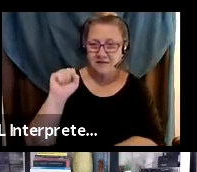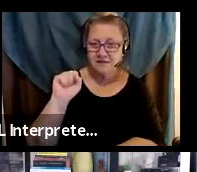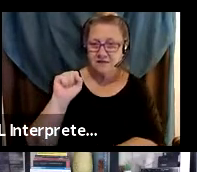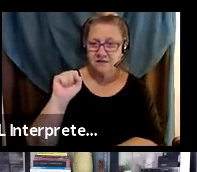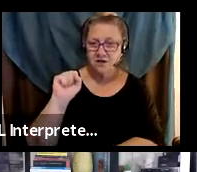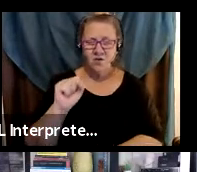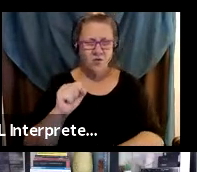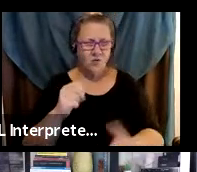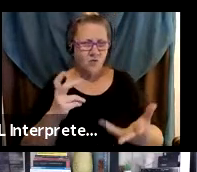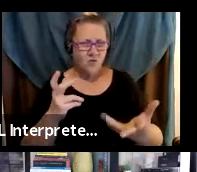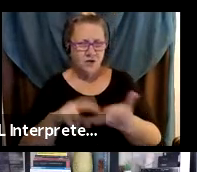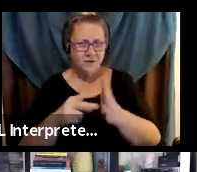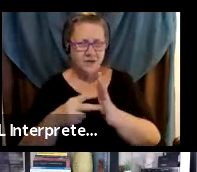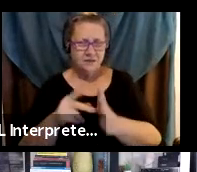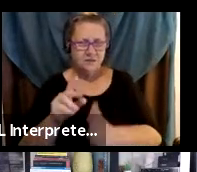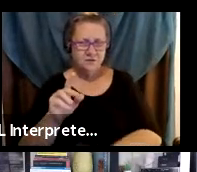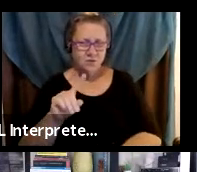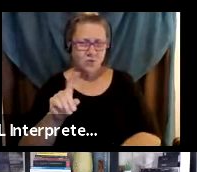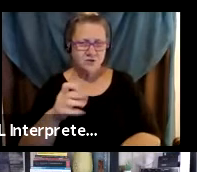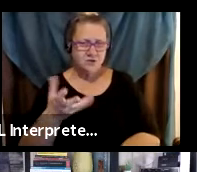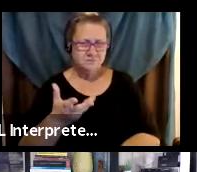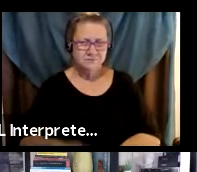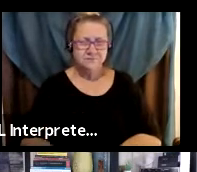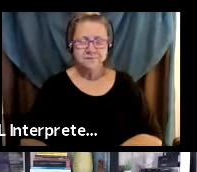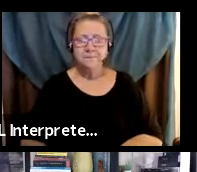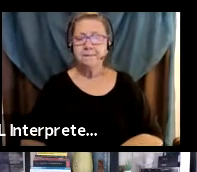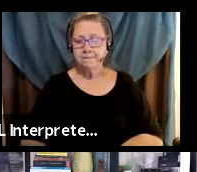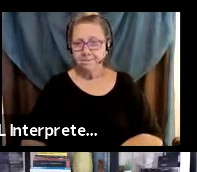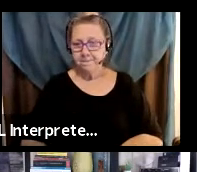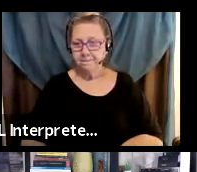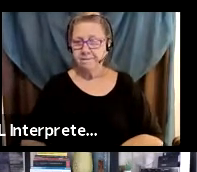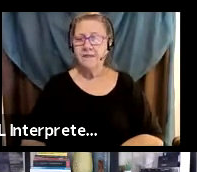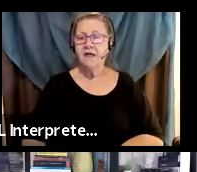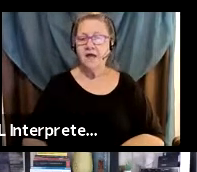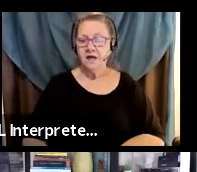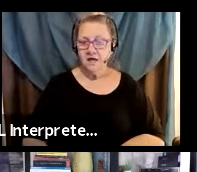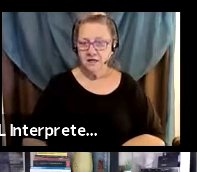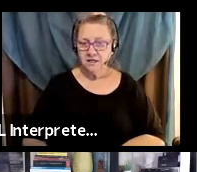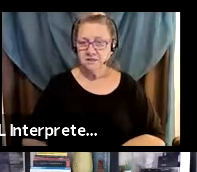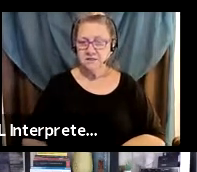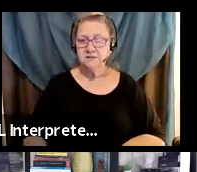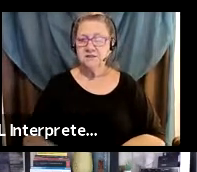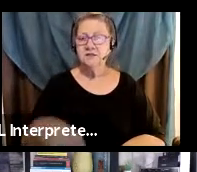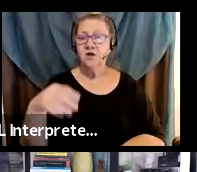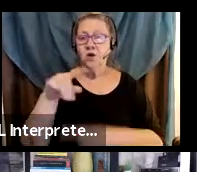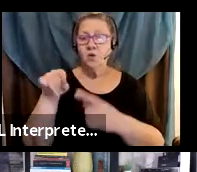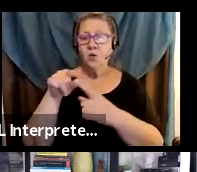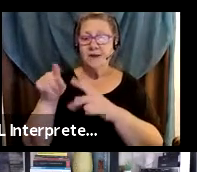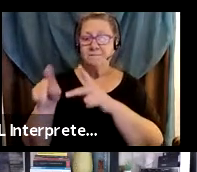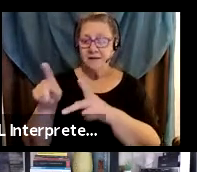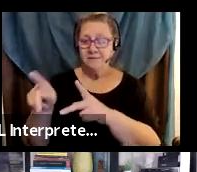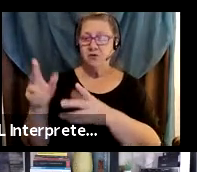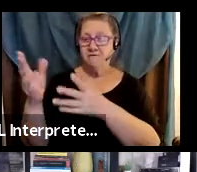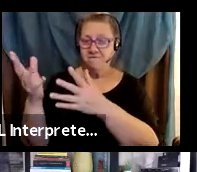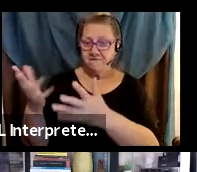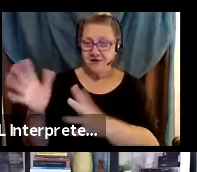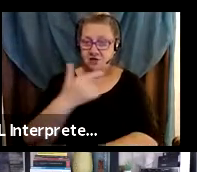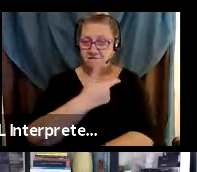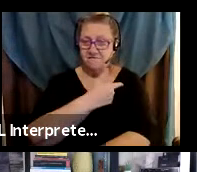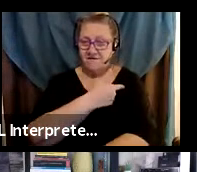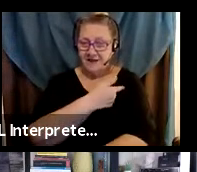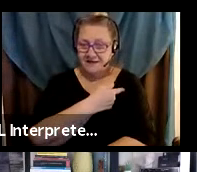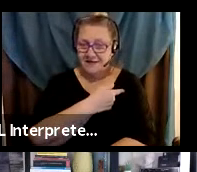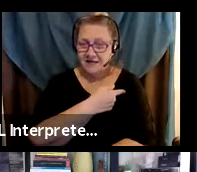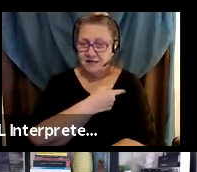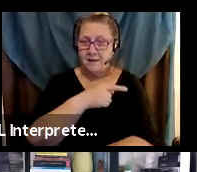been vaccinated? I think more the first one. So when folks come in with a new case,